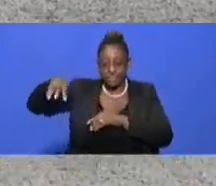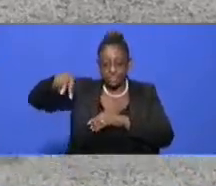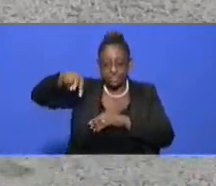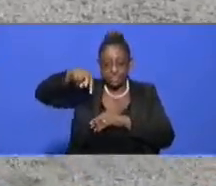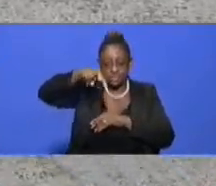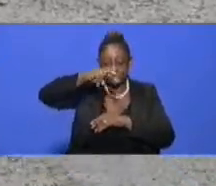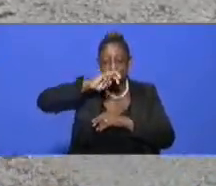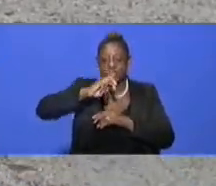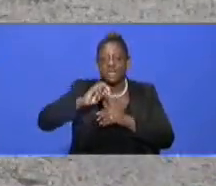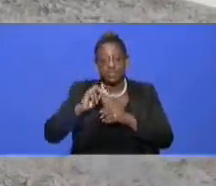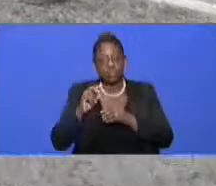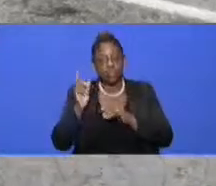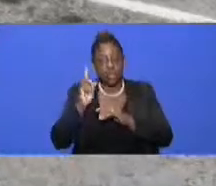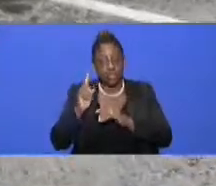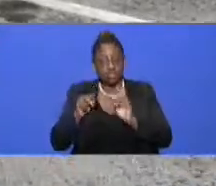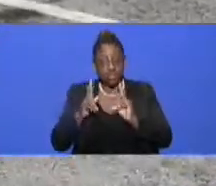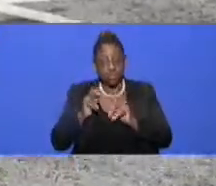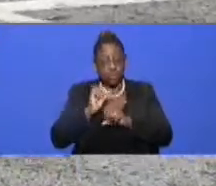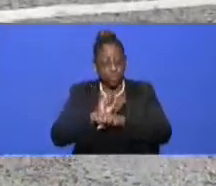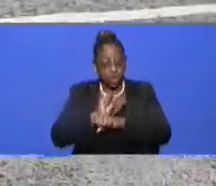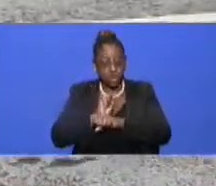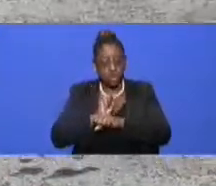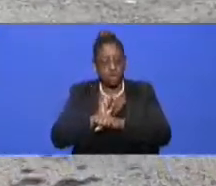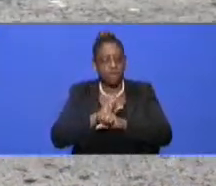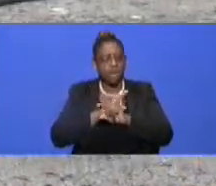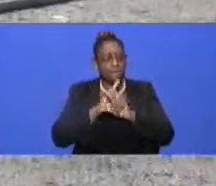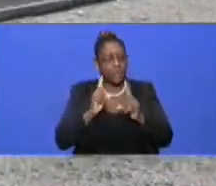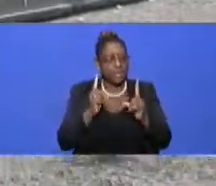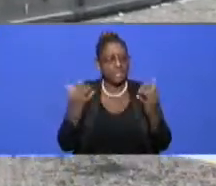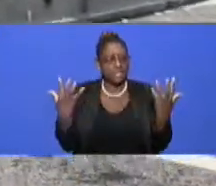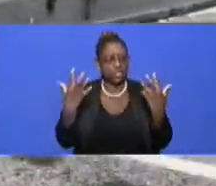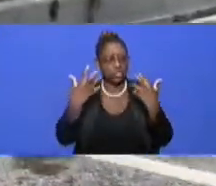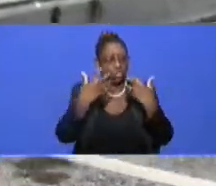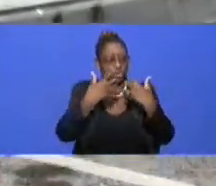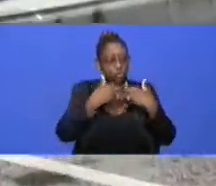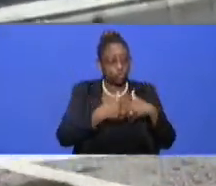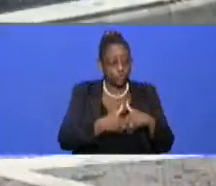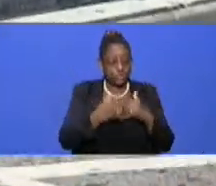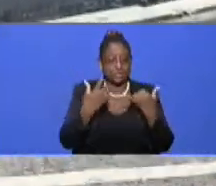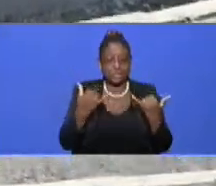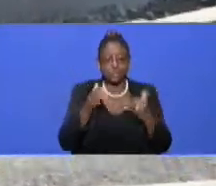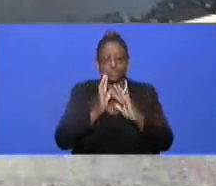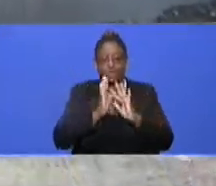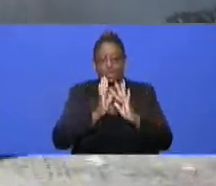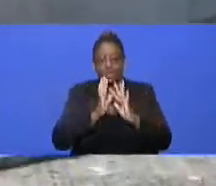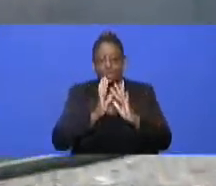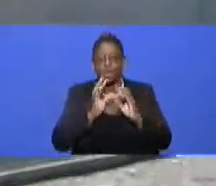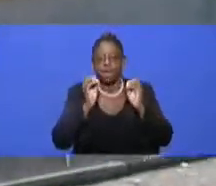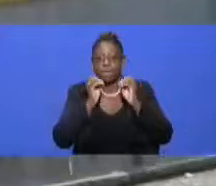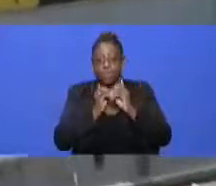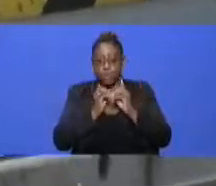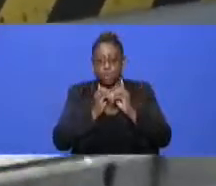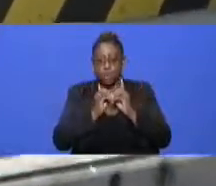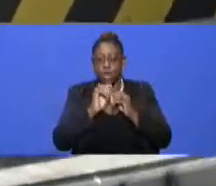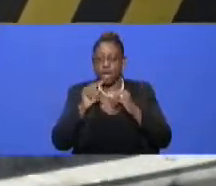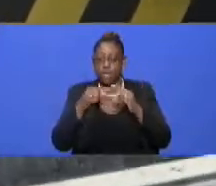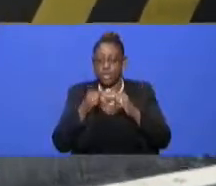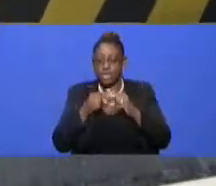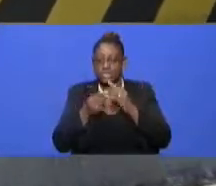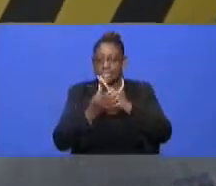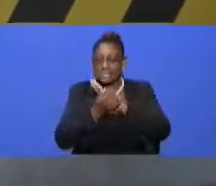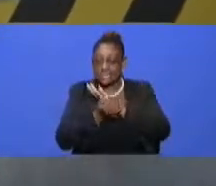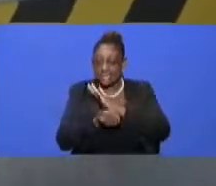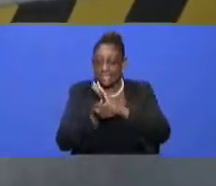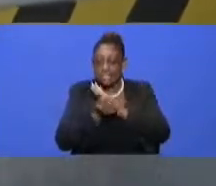with disabilities in the workplace. However, the inclusion that they are now talking about has more to do with capacity,